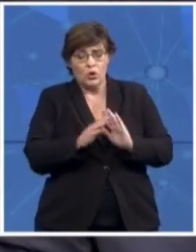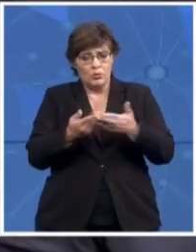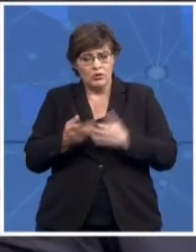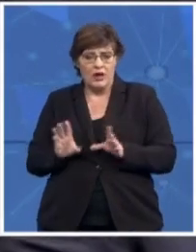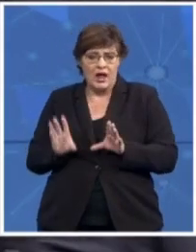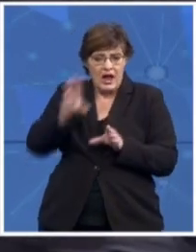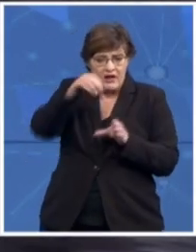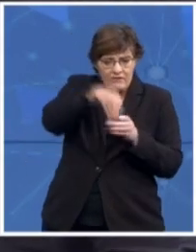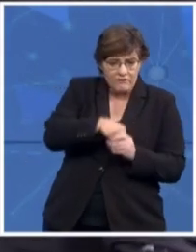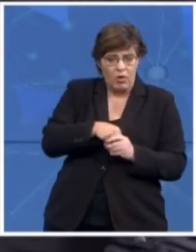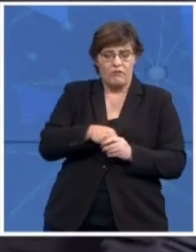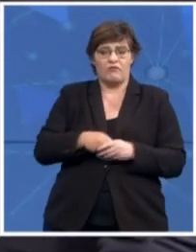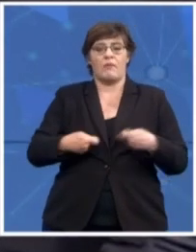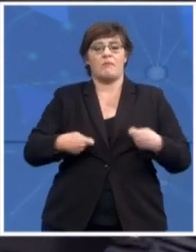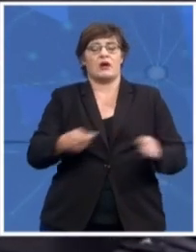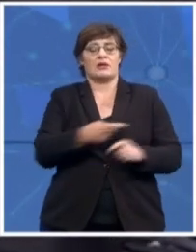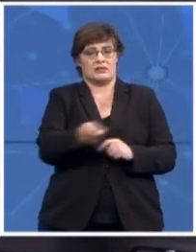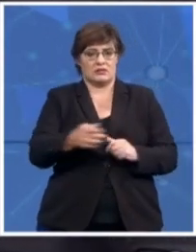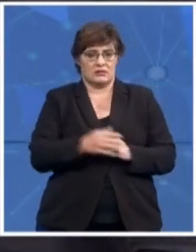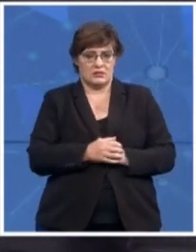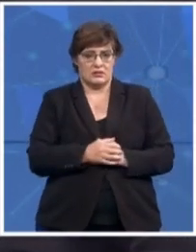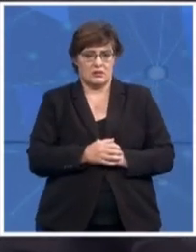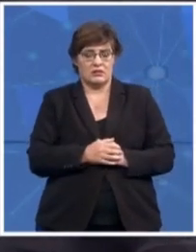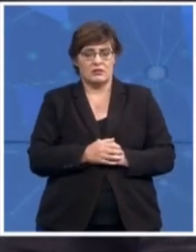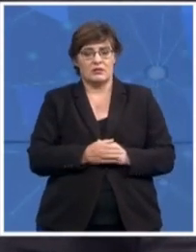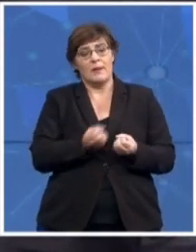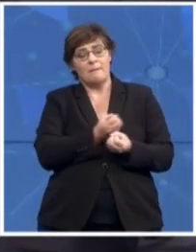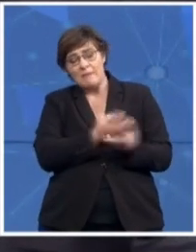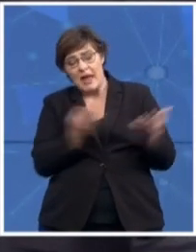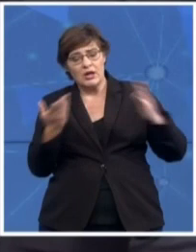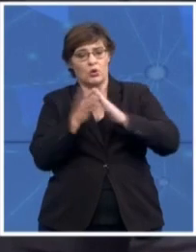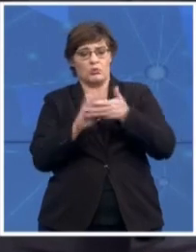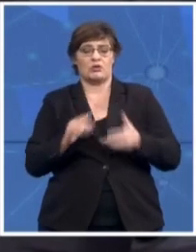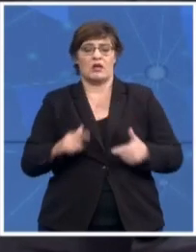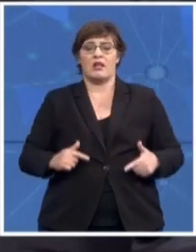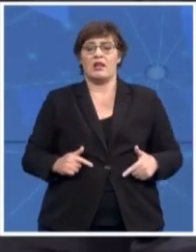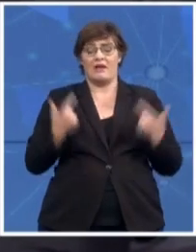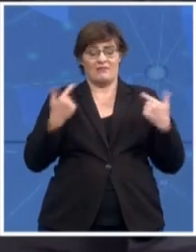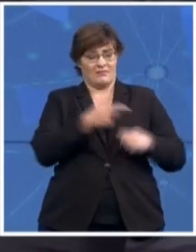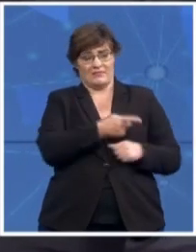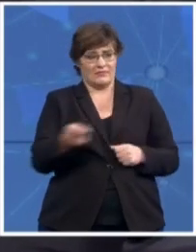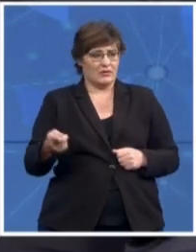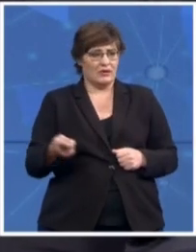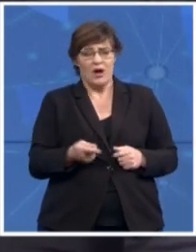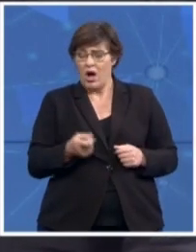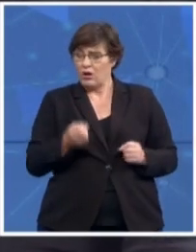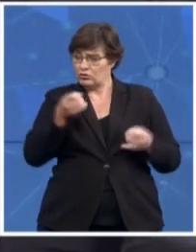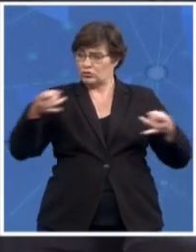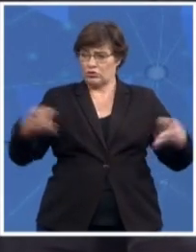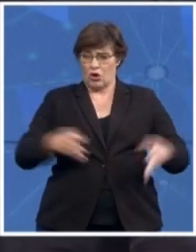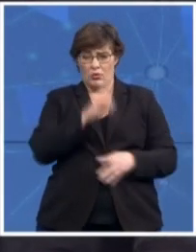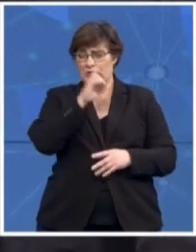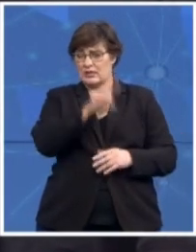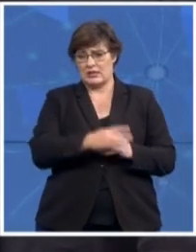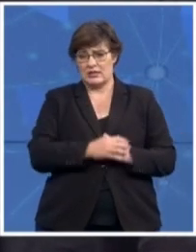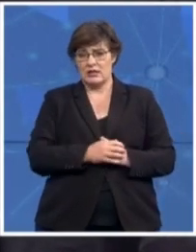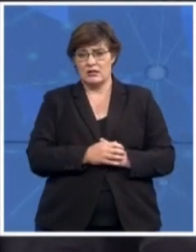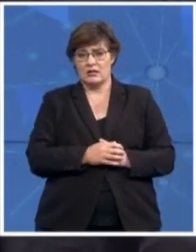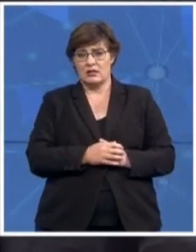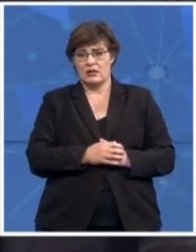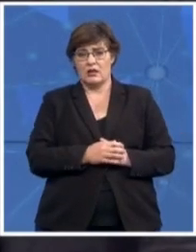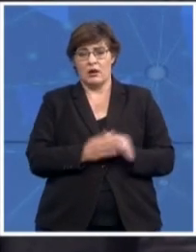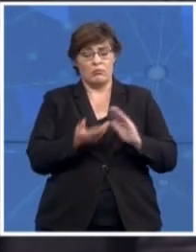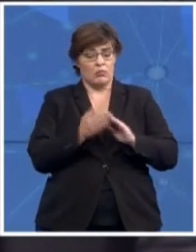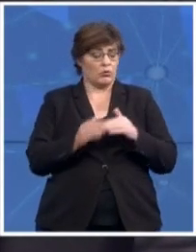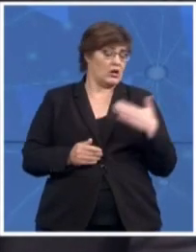seeing many of the communities living. I mean, it's quite shocking that you'll find a community living on the right-hand side that is in